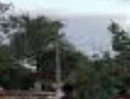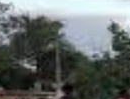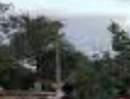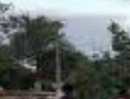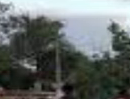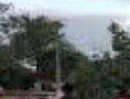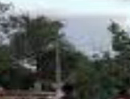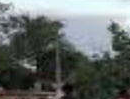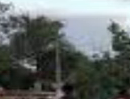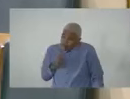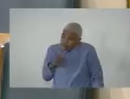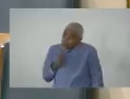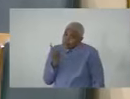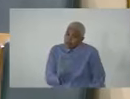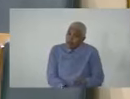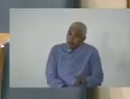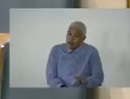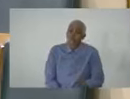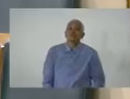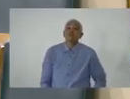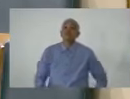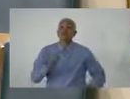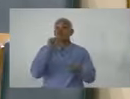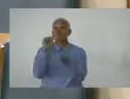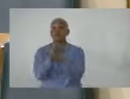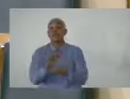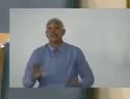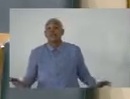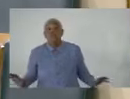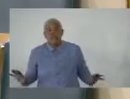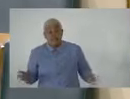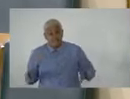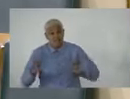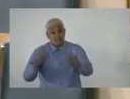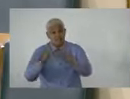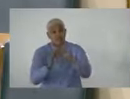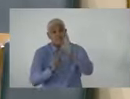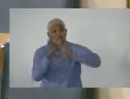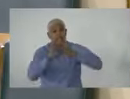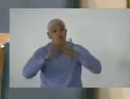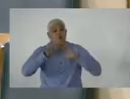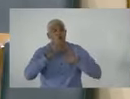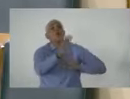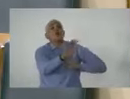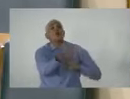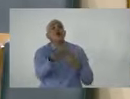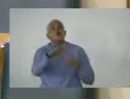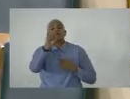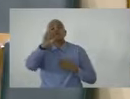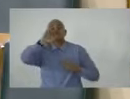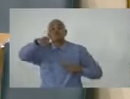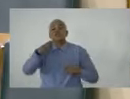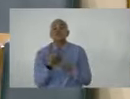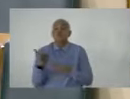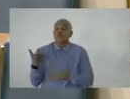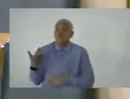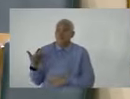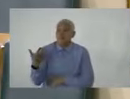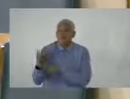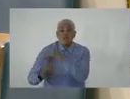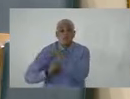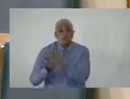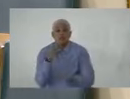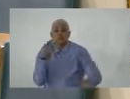looks like a cobbler did the work. In order to facilitate the development of the community, SCJ has over the years